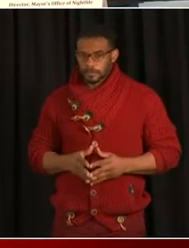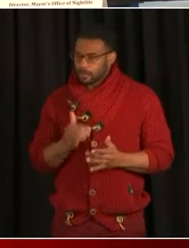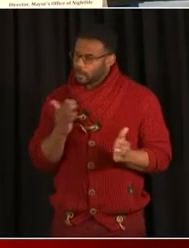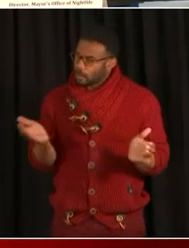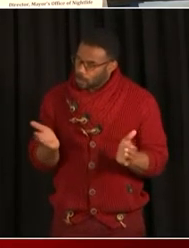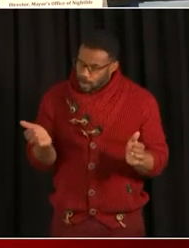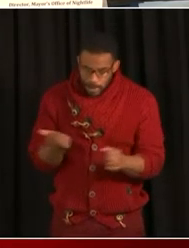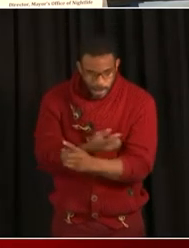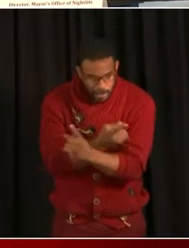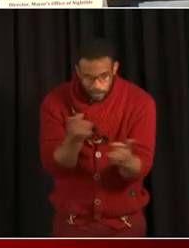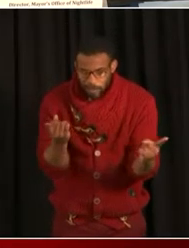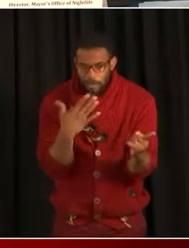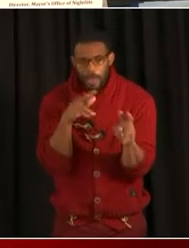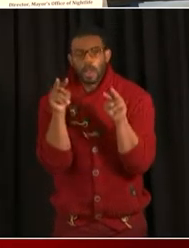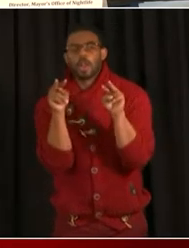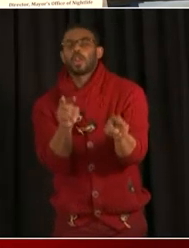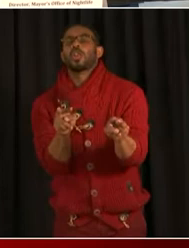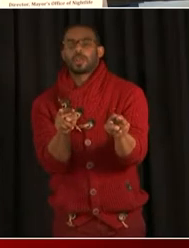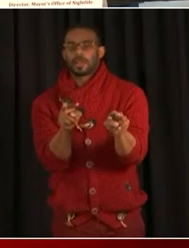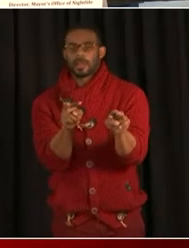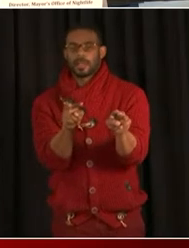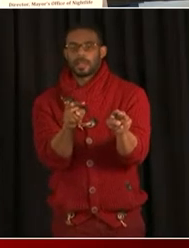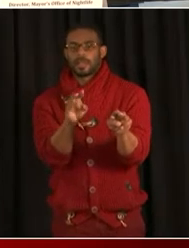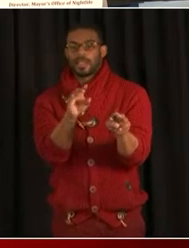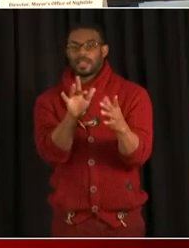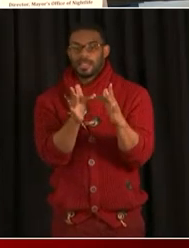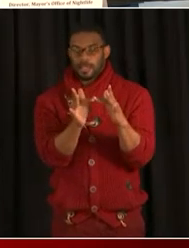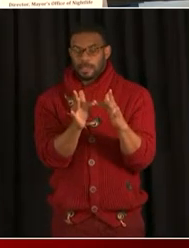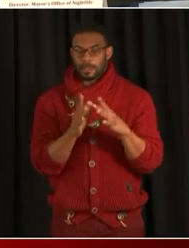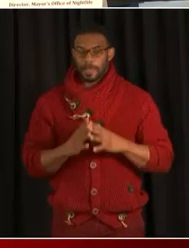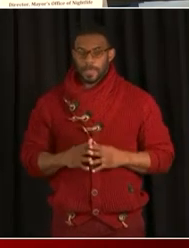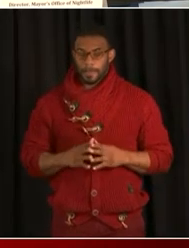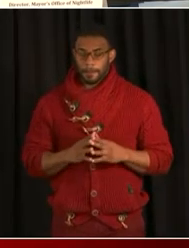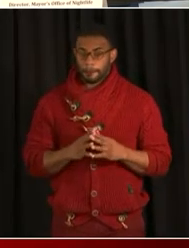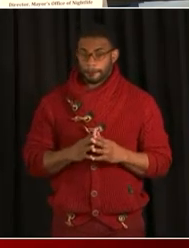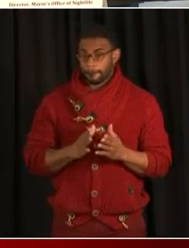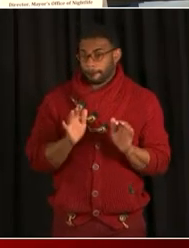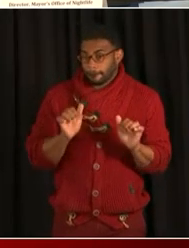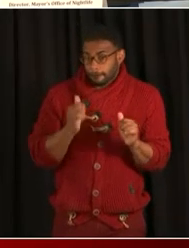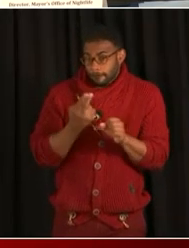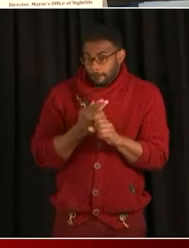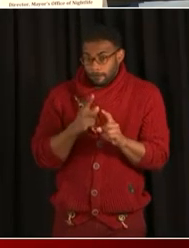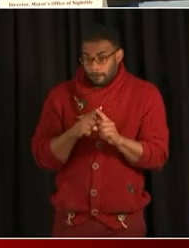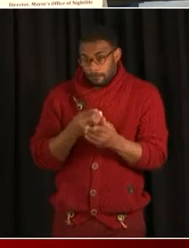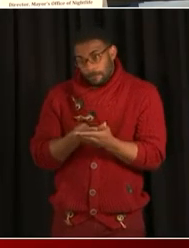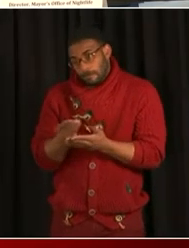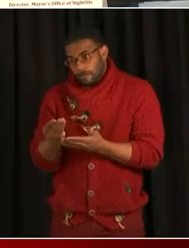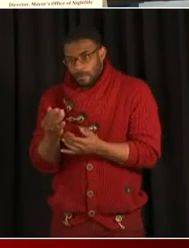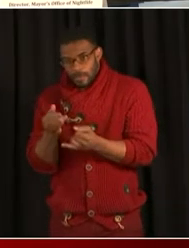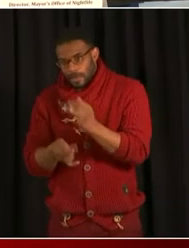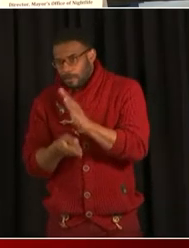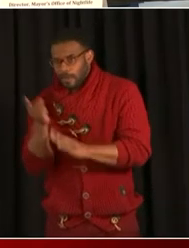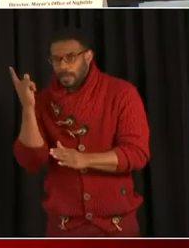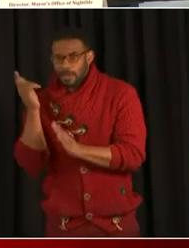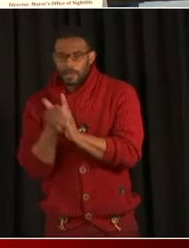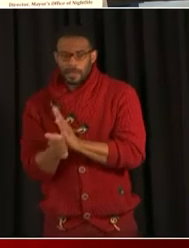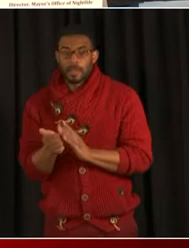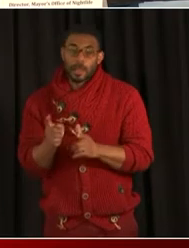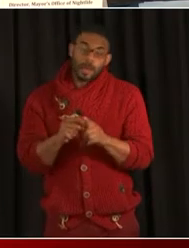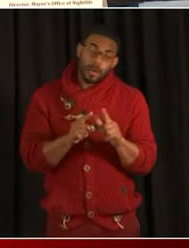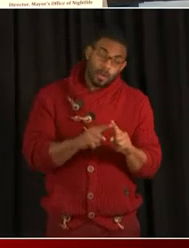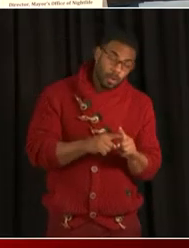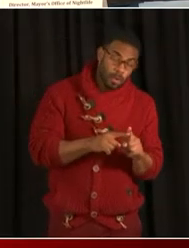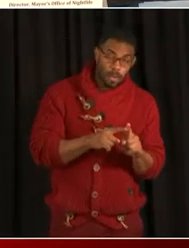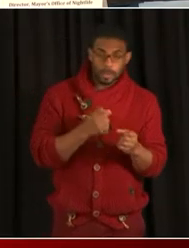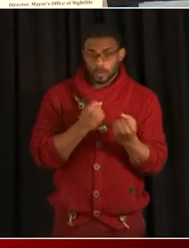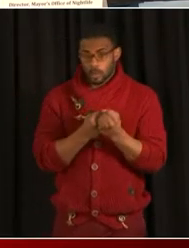And I would encourage everyone to take a look at the site and potentially use it to buy some last-minute gifts and